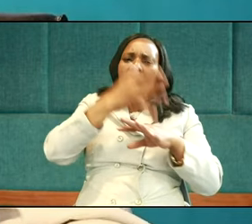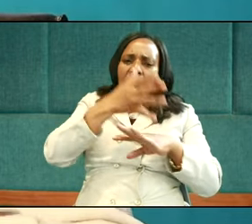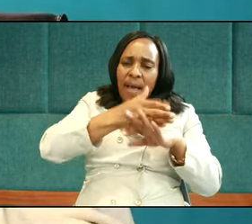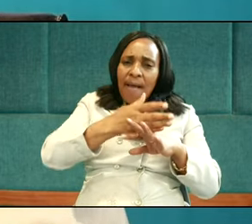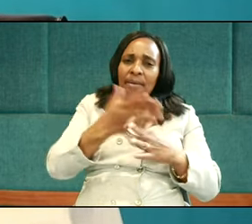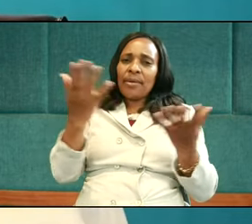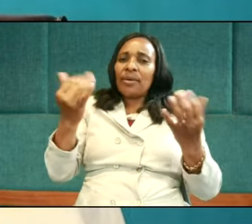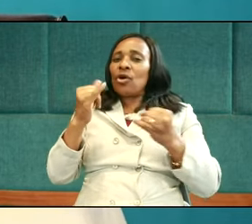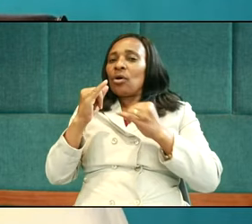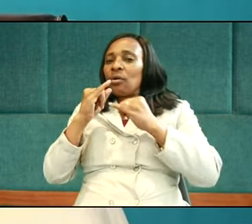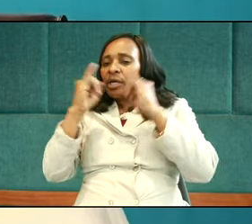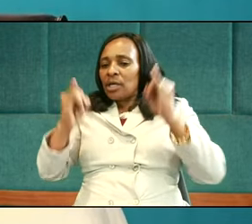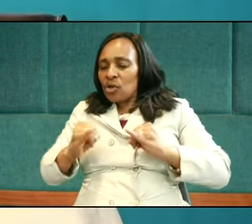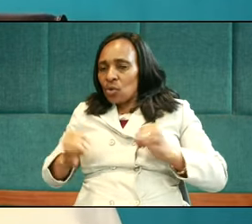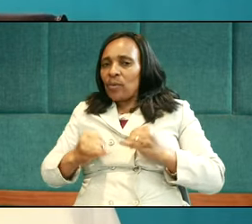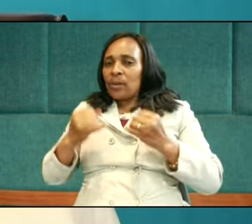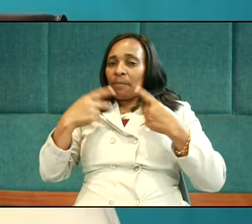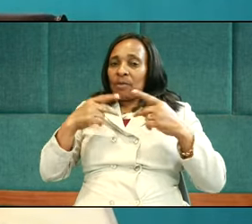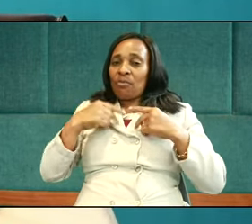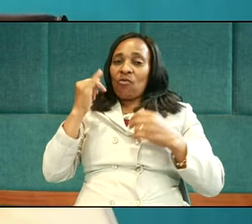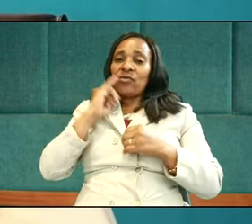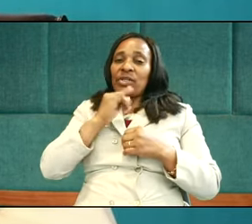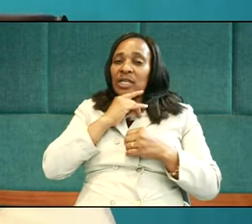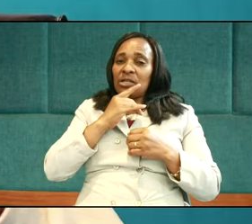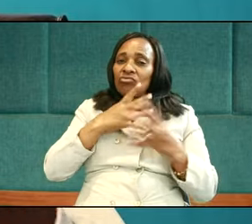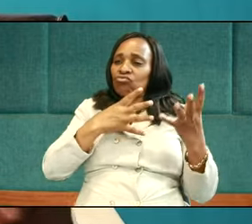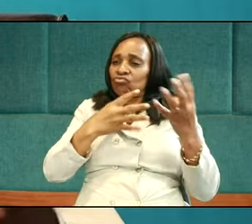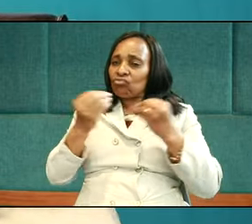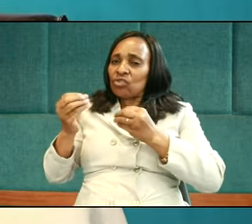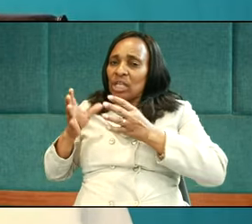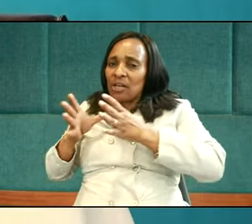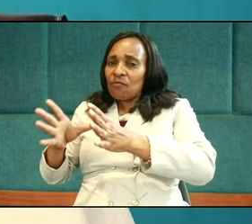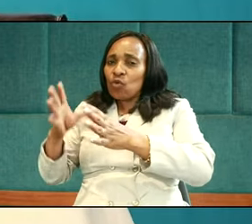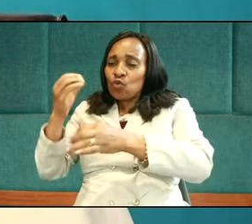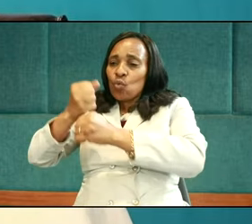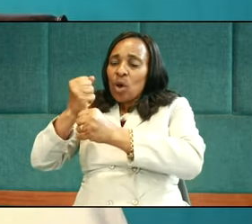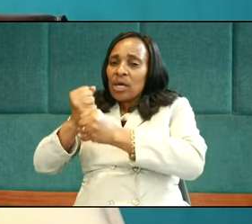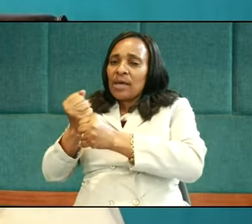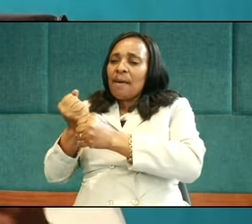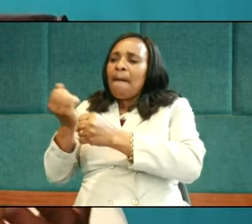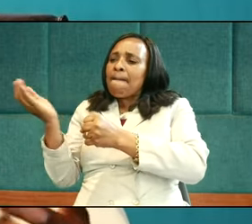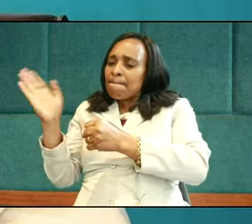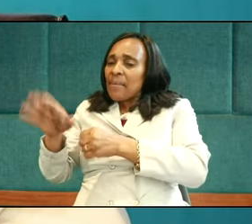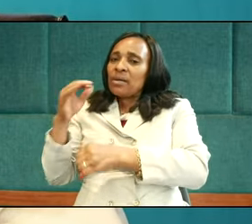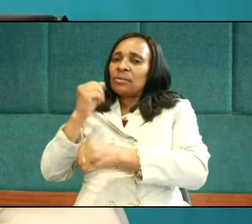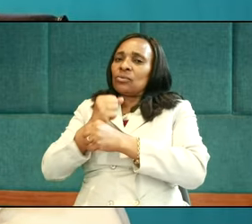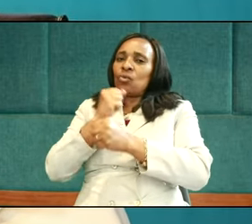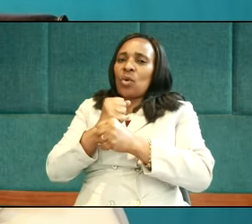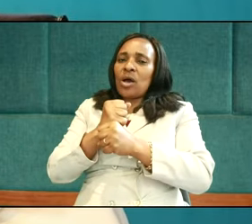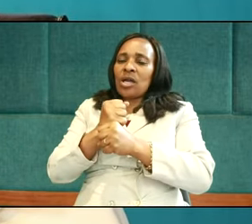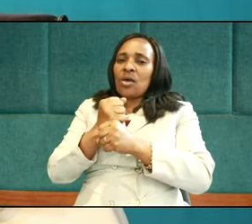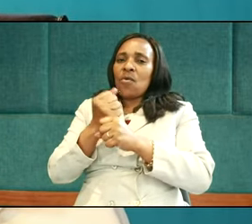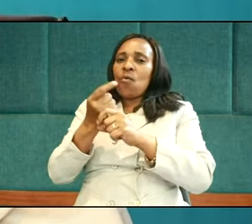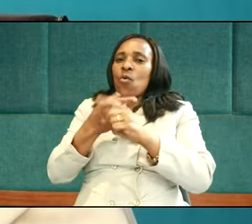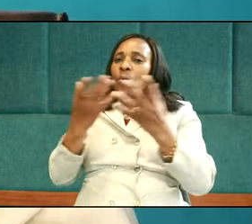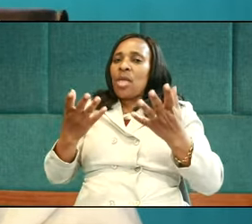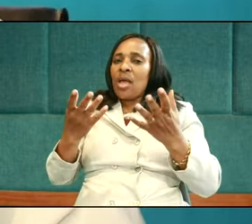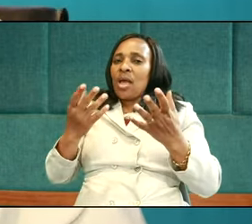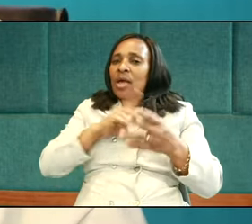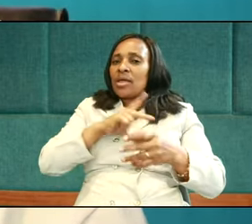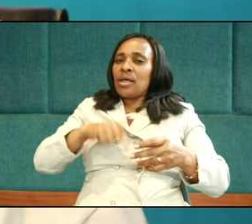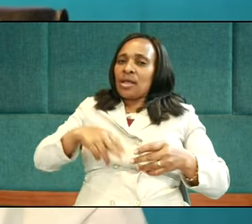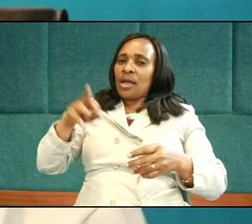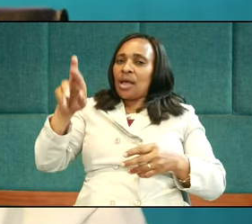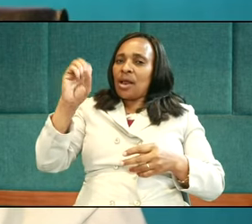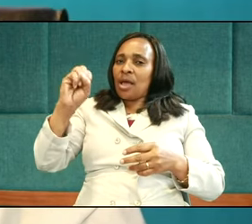labor on the people of Israel to get them to work for, to go back to work for Rehoboam.